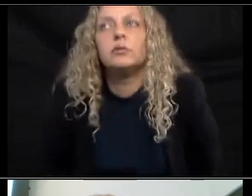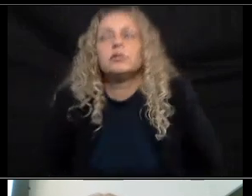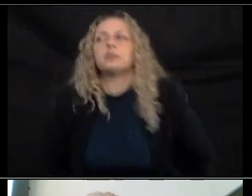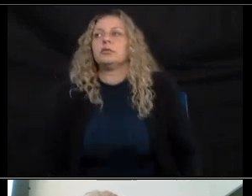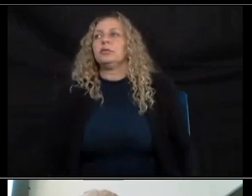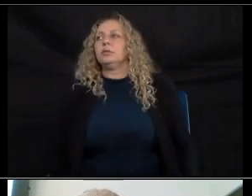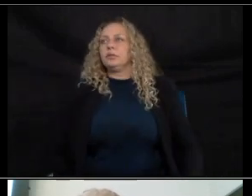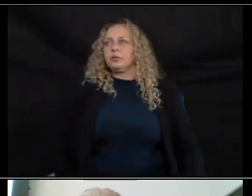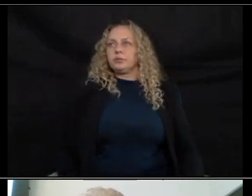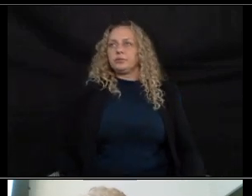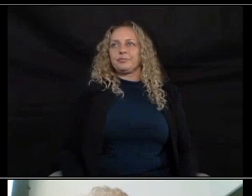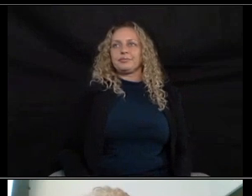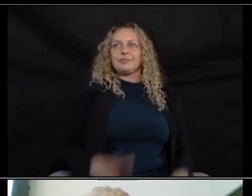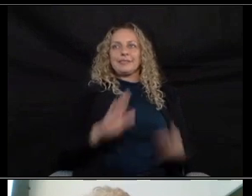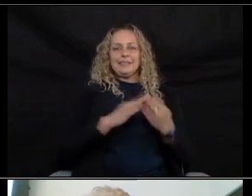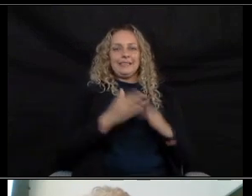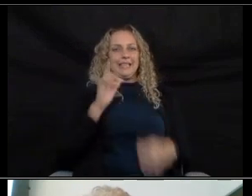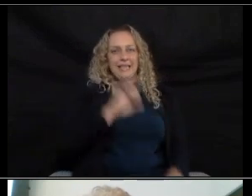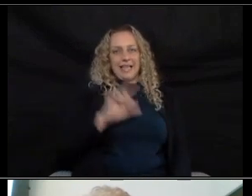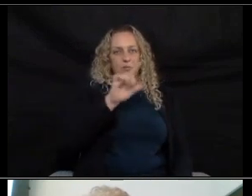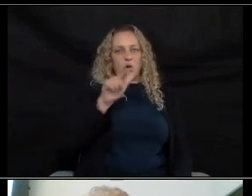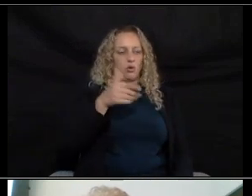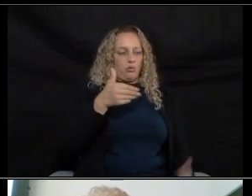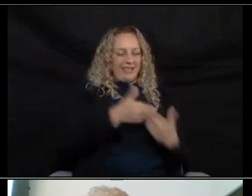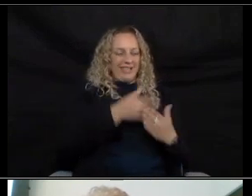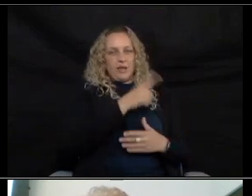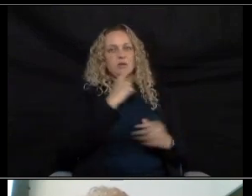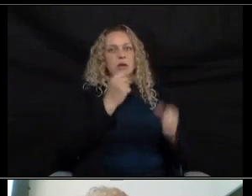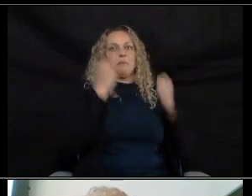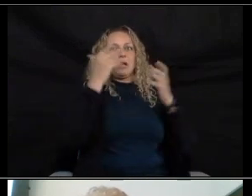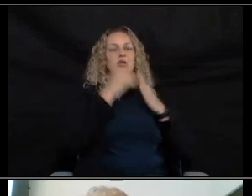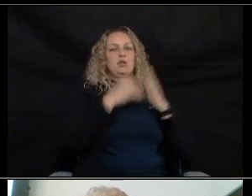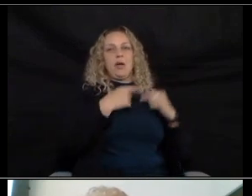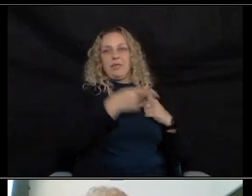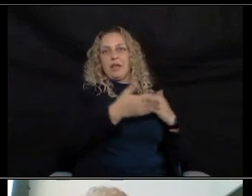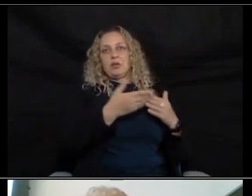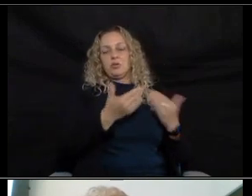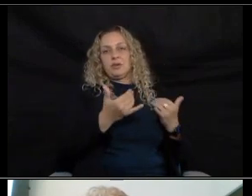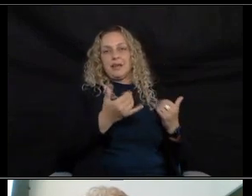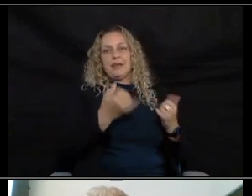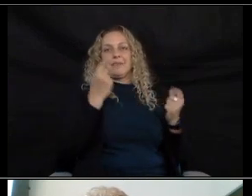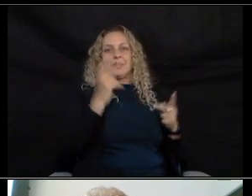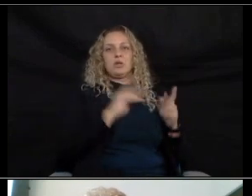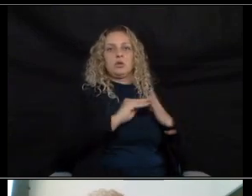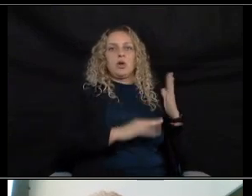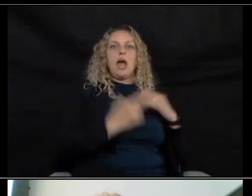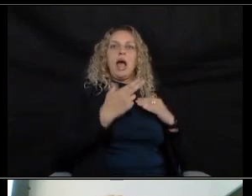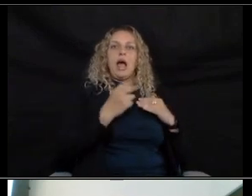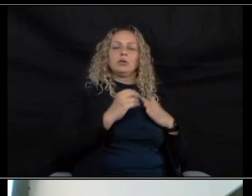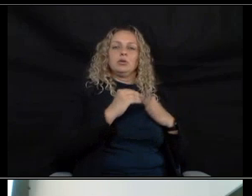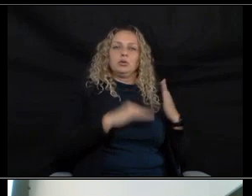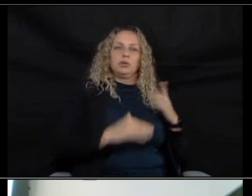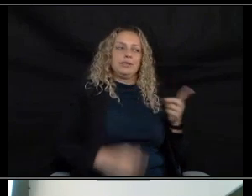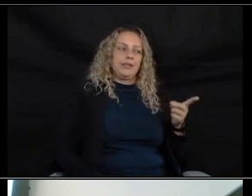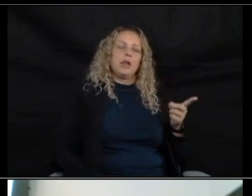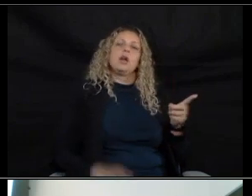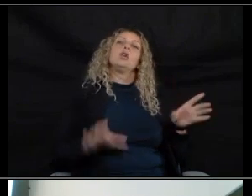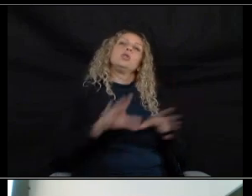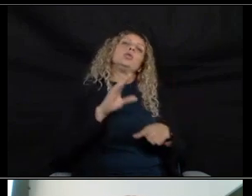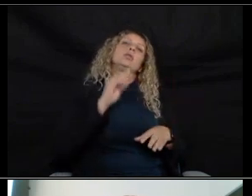A walk through our city library right now, you'll see numerous students. I was down there today, numerous high school students doing